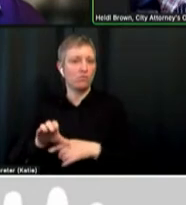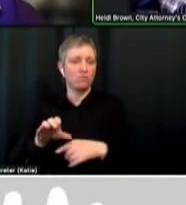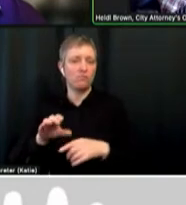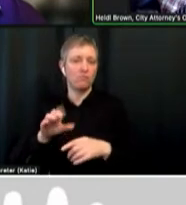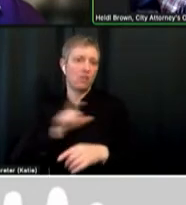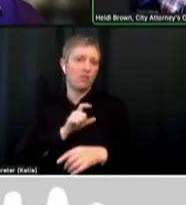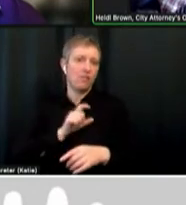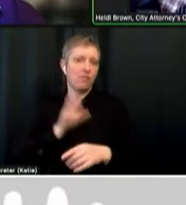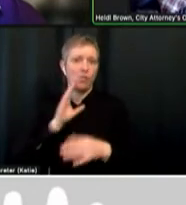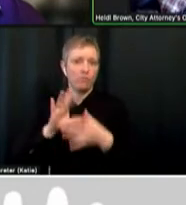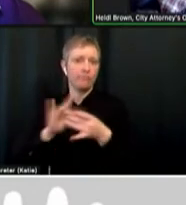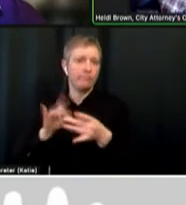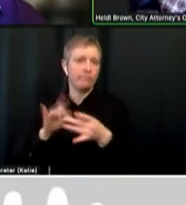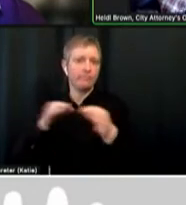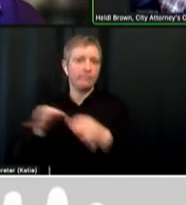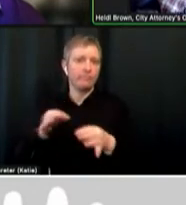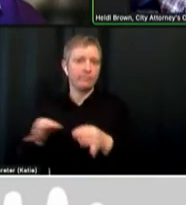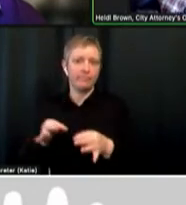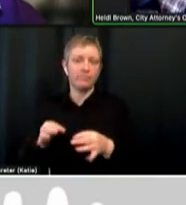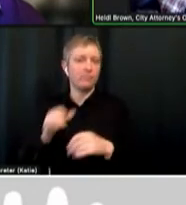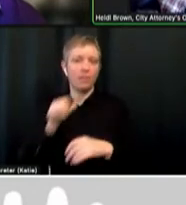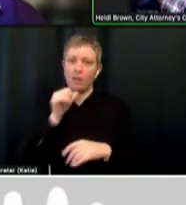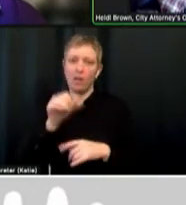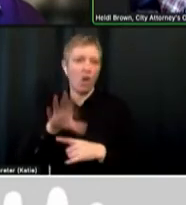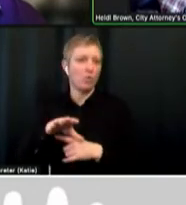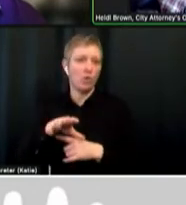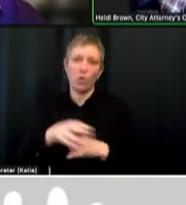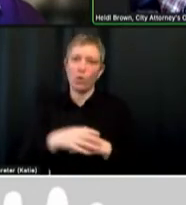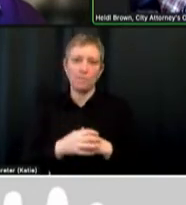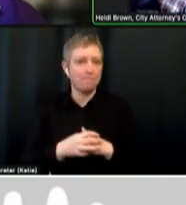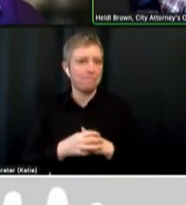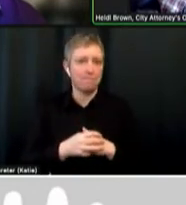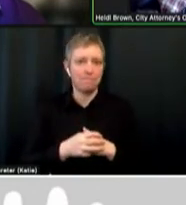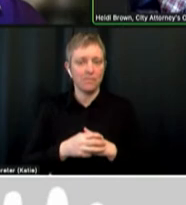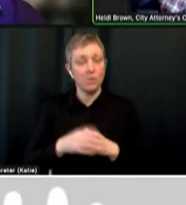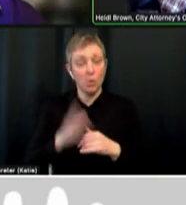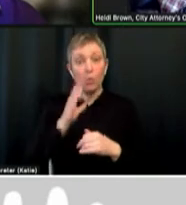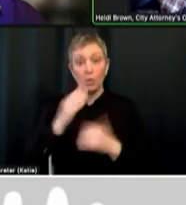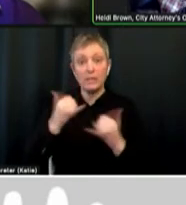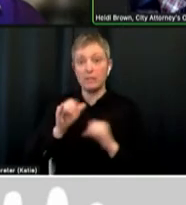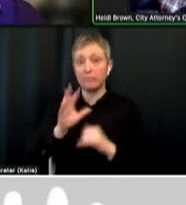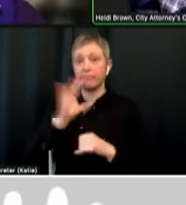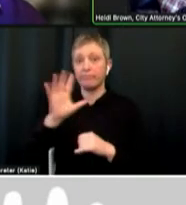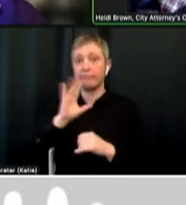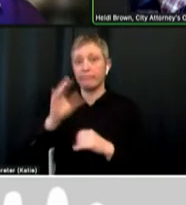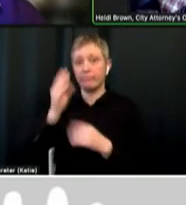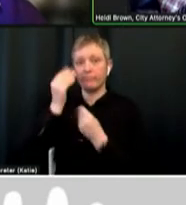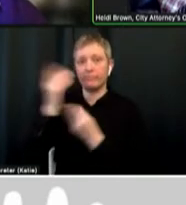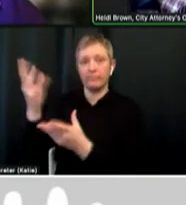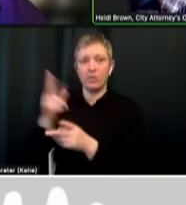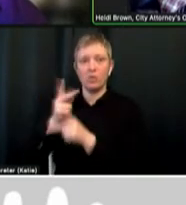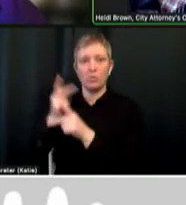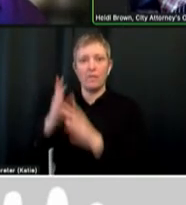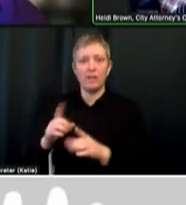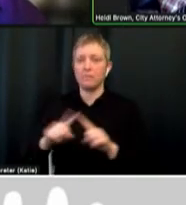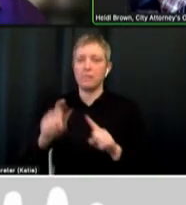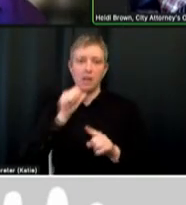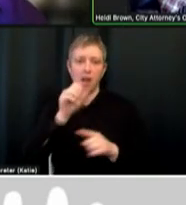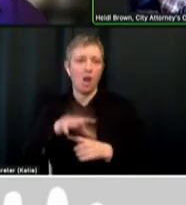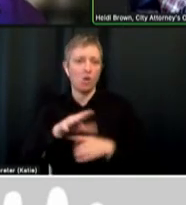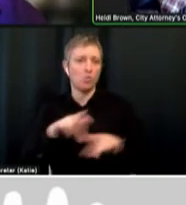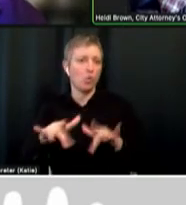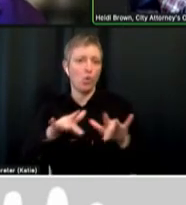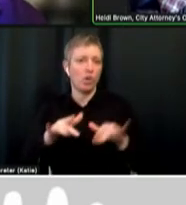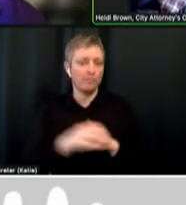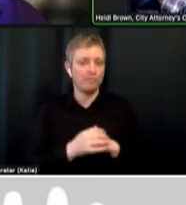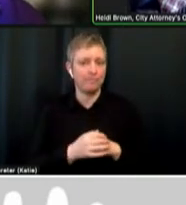They will be as they have been, which is not recorded. They occur, but they're not recorded currently. And then on the protest, to be clear, so they